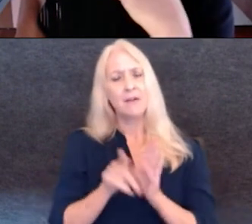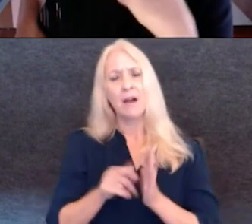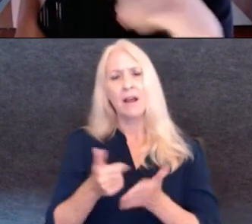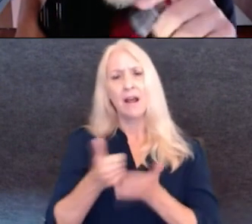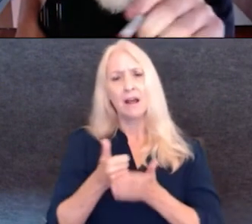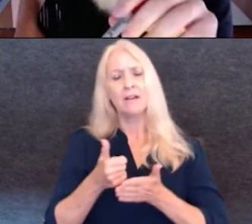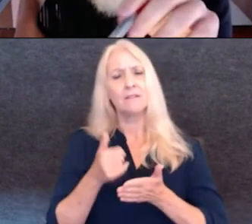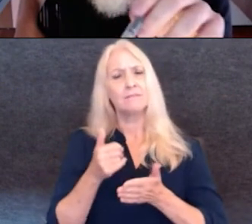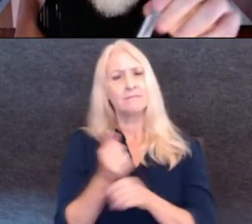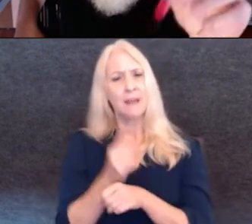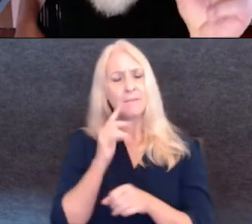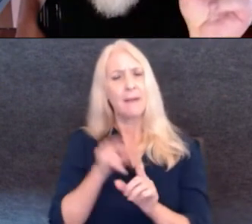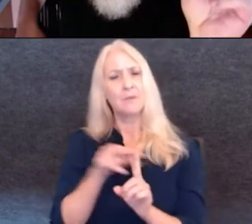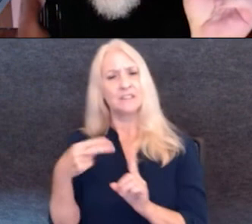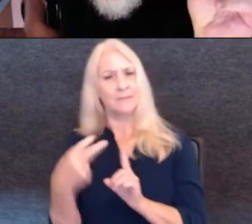So